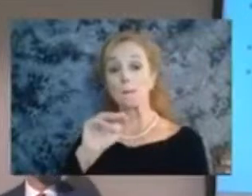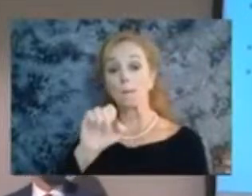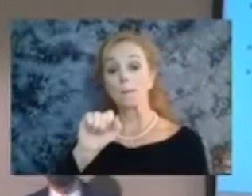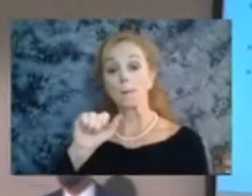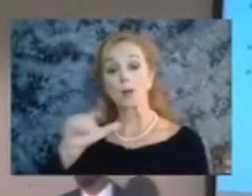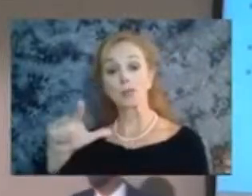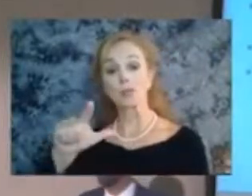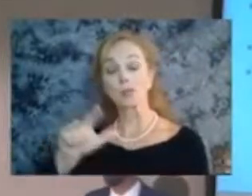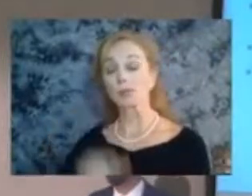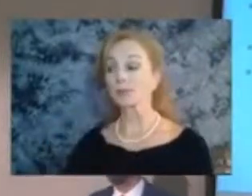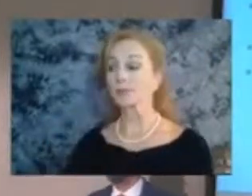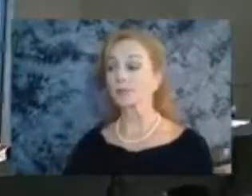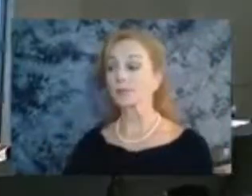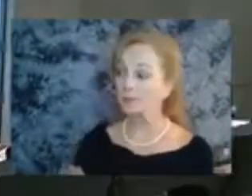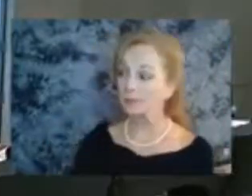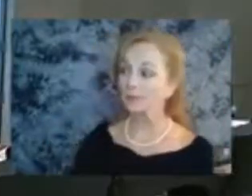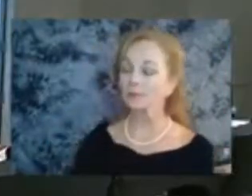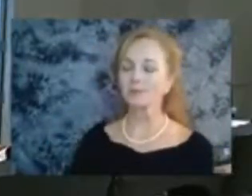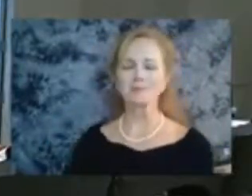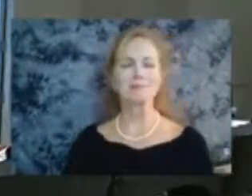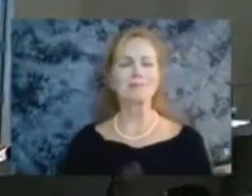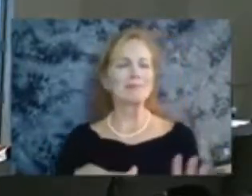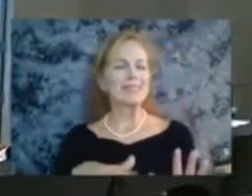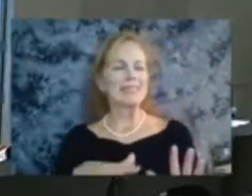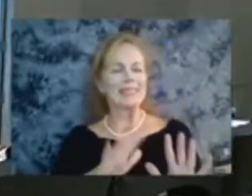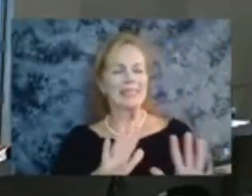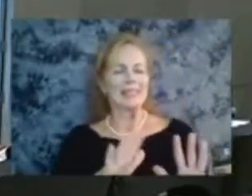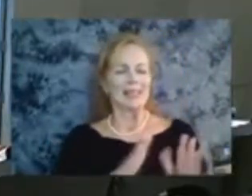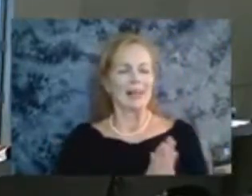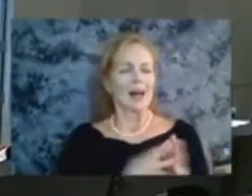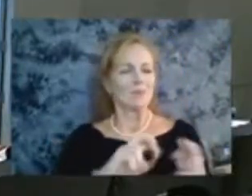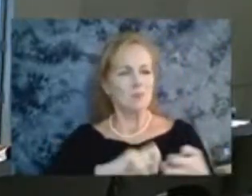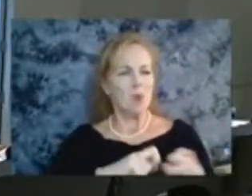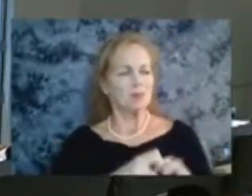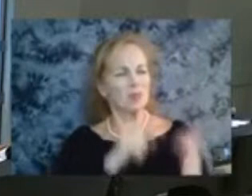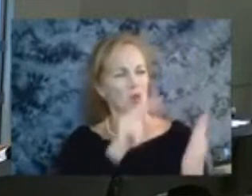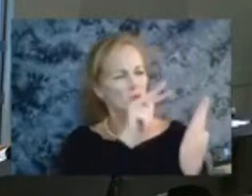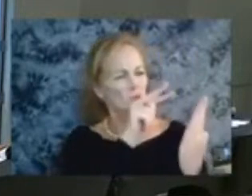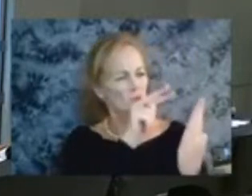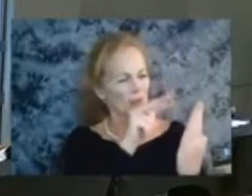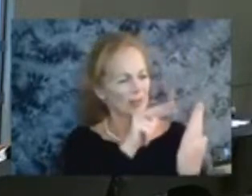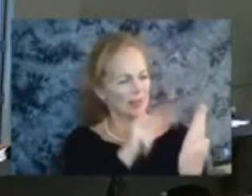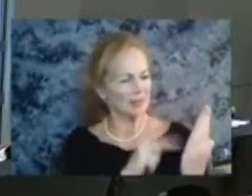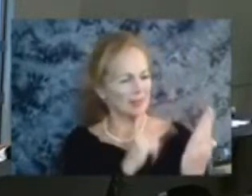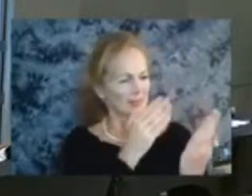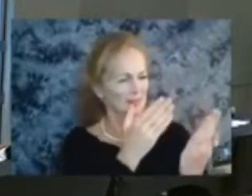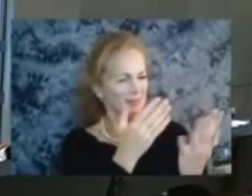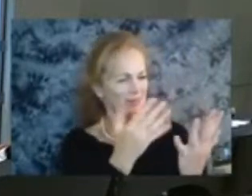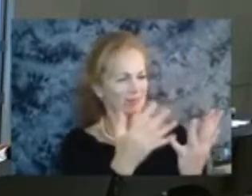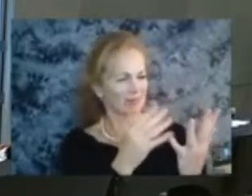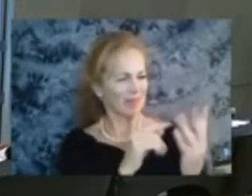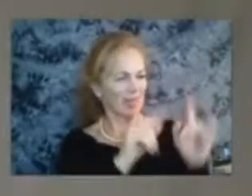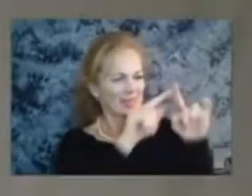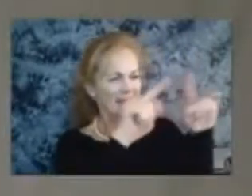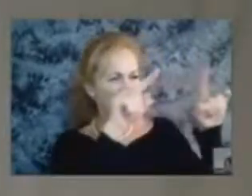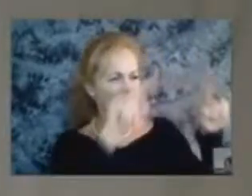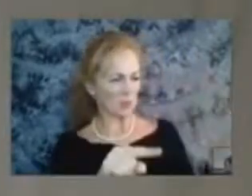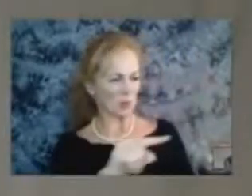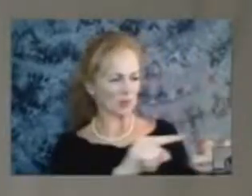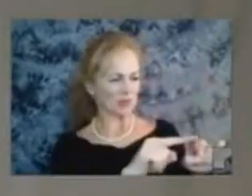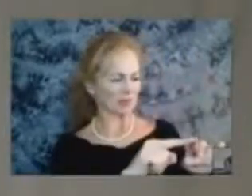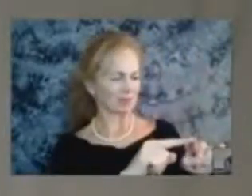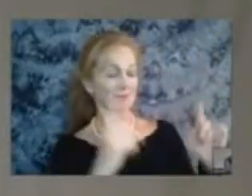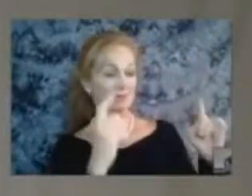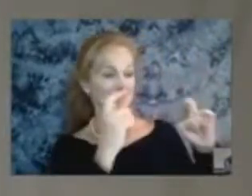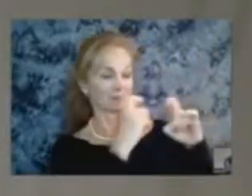I am having problems reading some of these dashboard because they're so small.